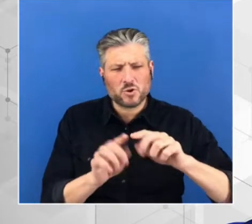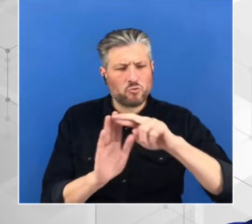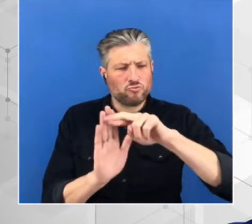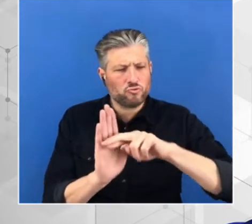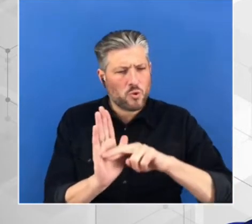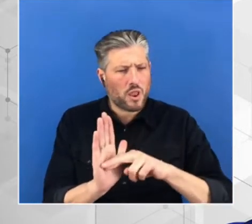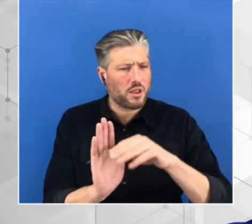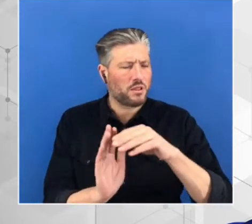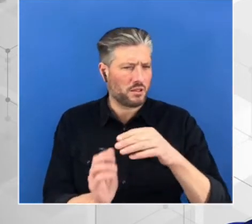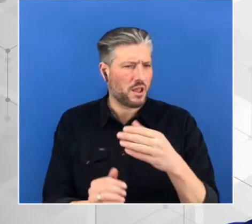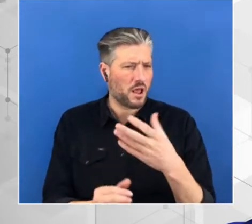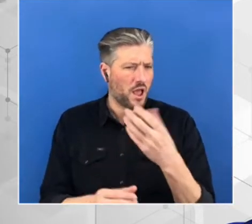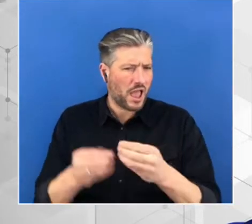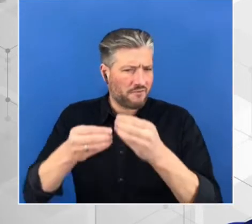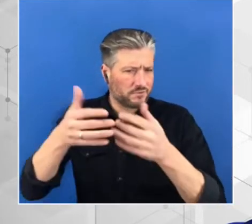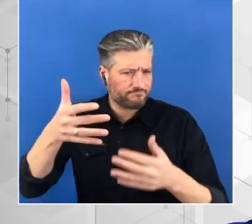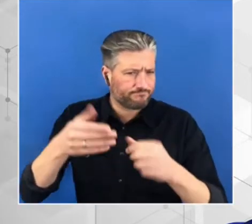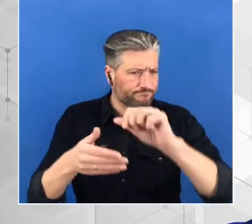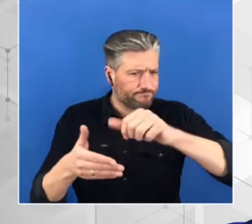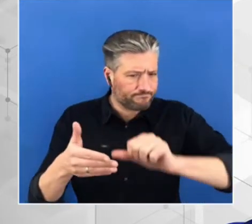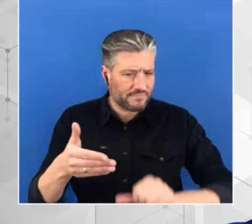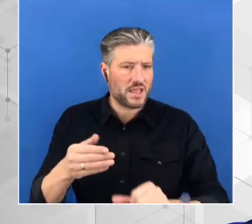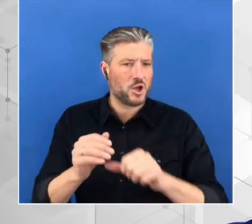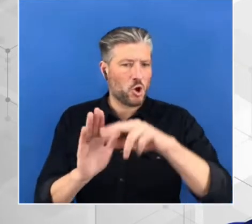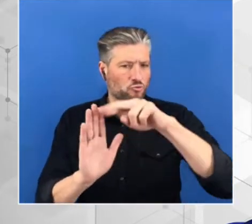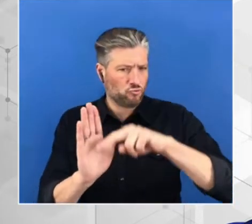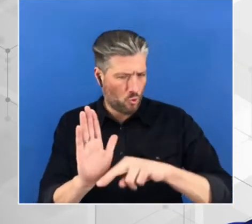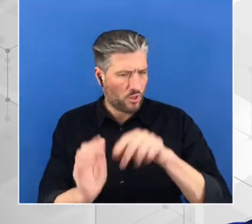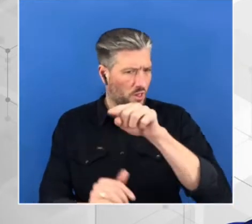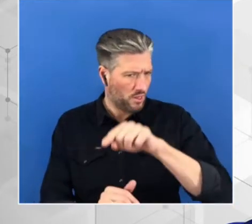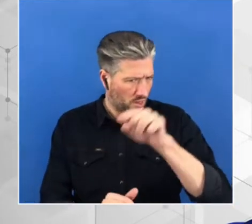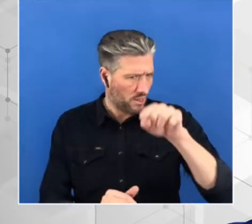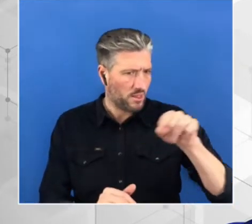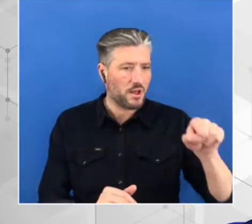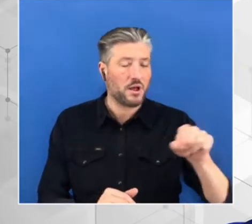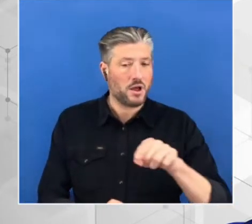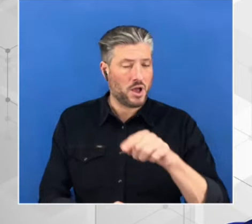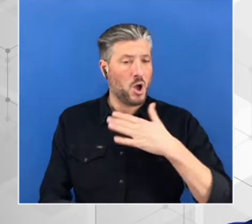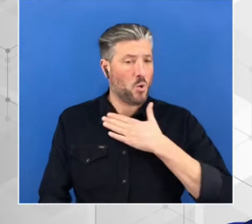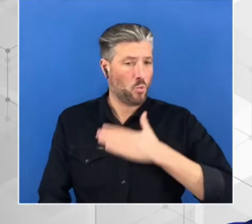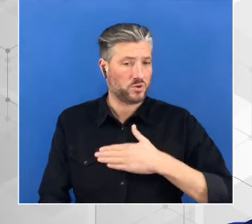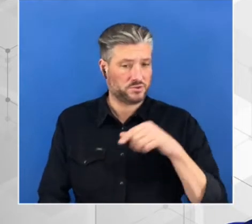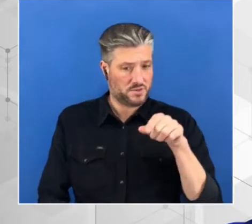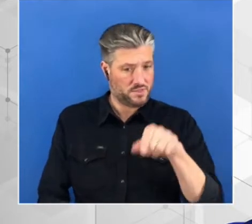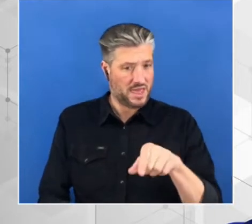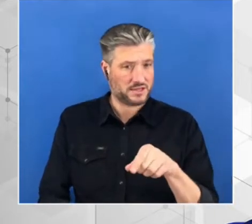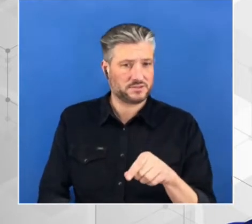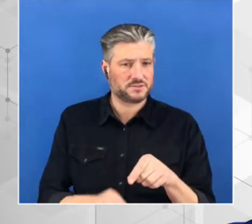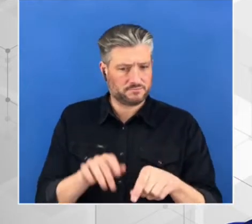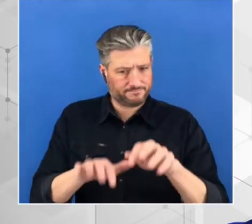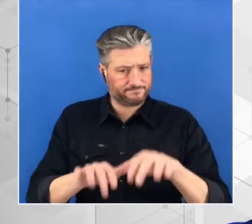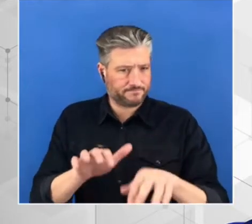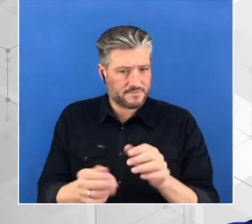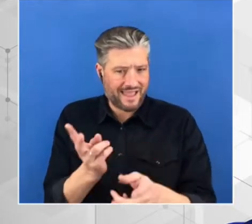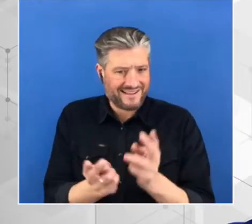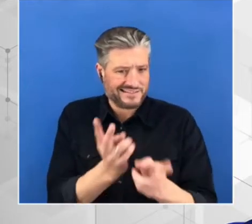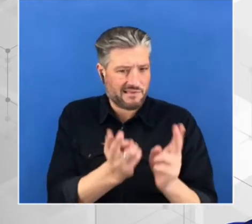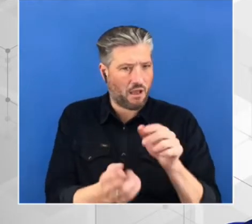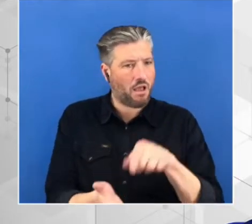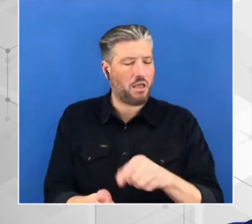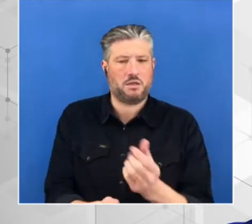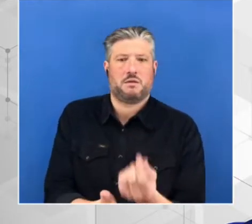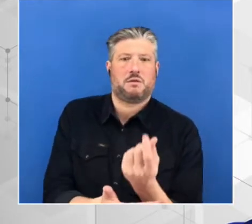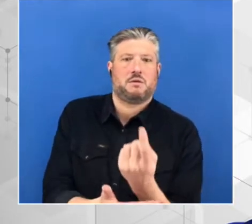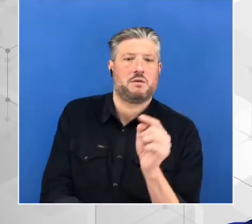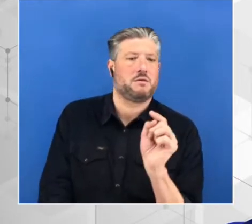to tell you that you're doing something wrong about that rule. So in this case, there is a set of rules for accessibility